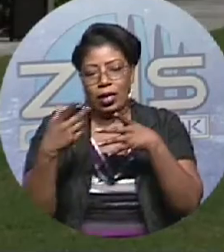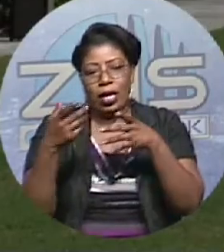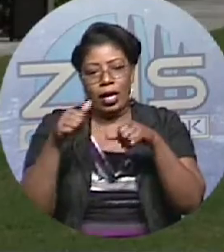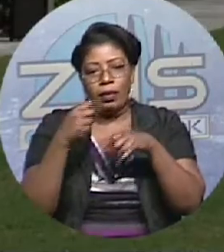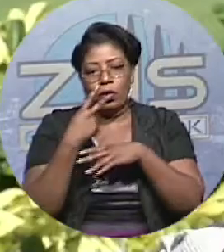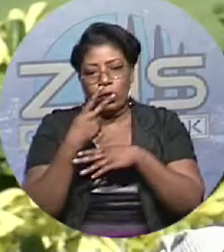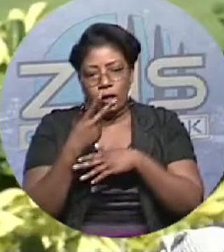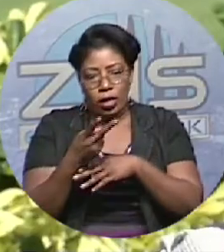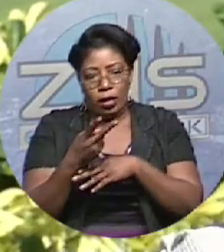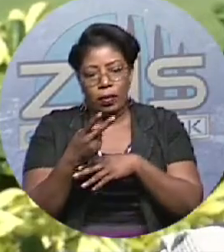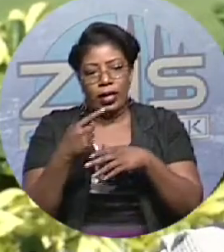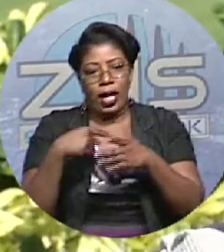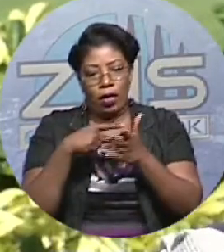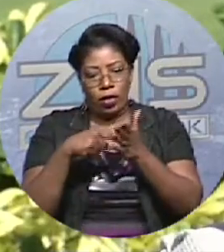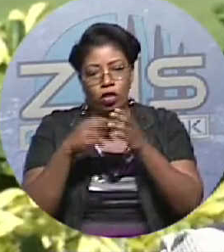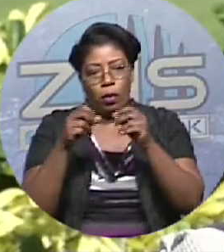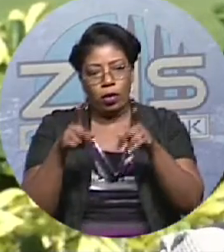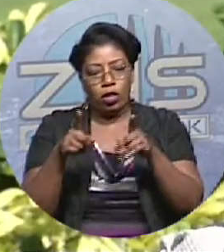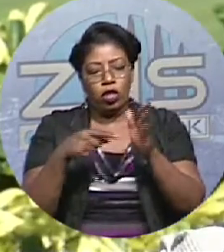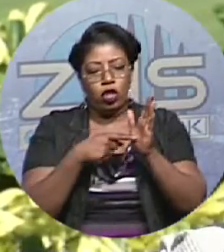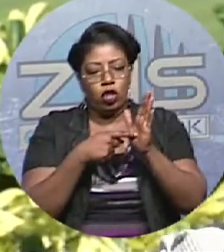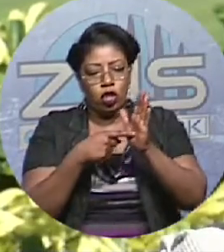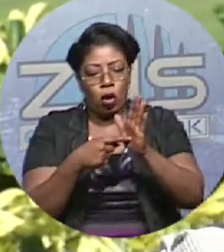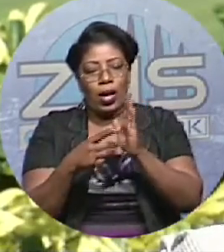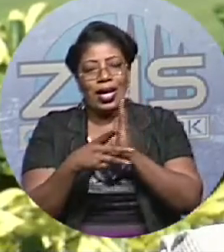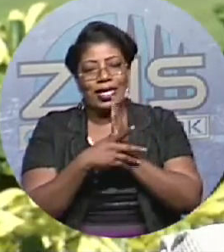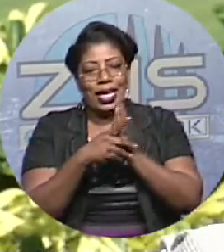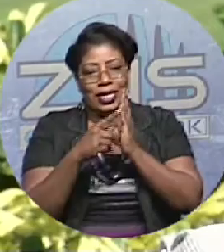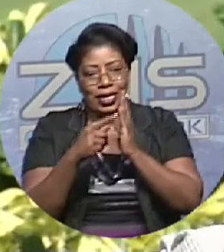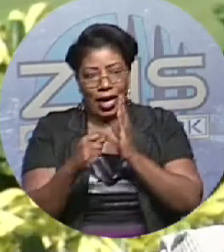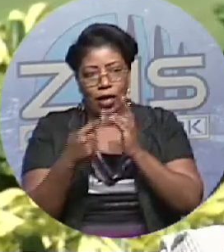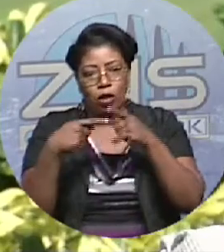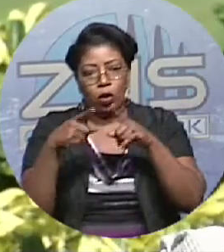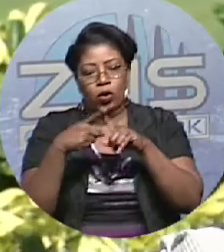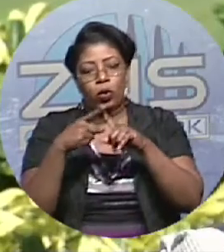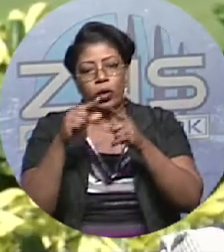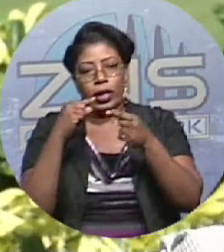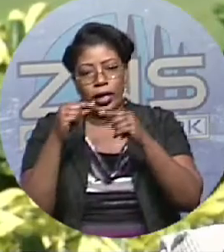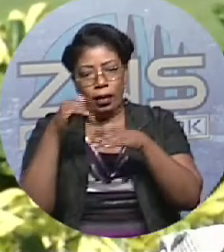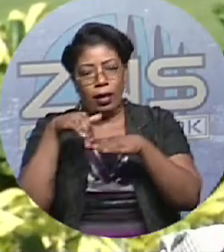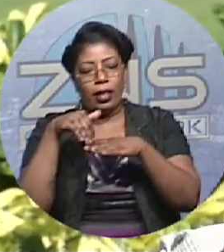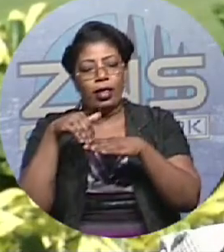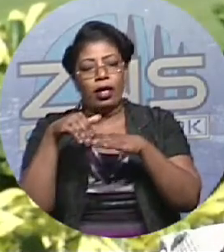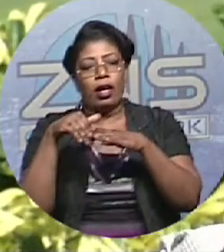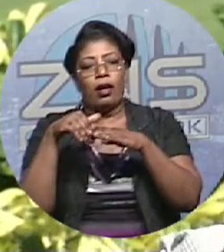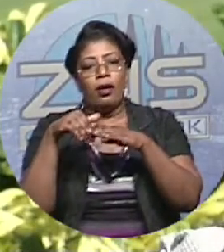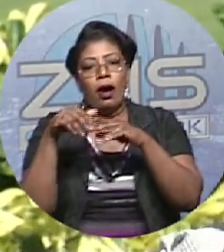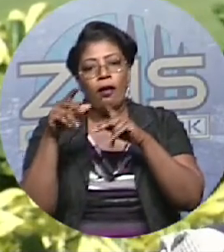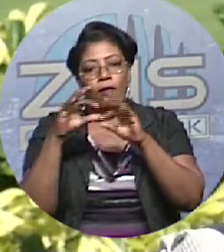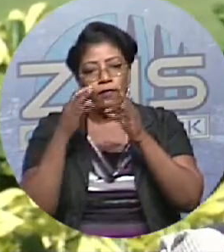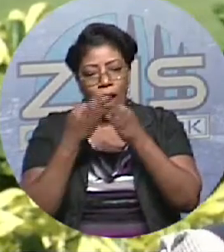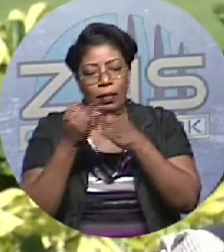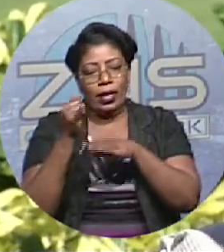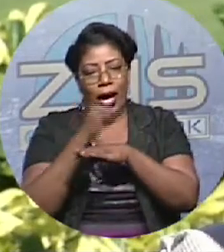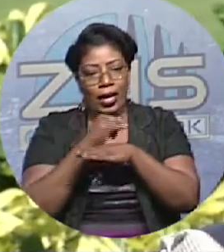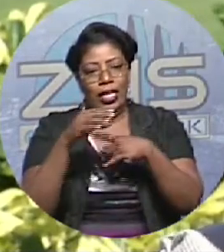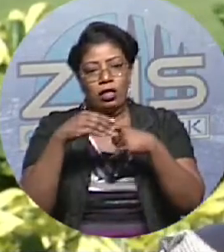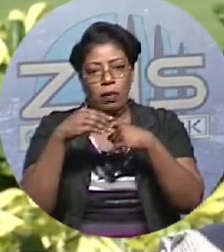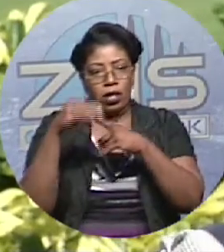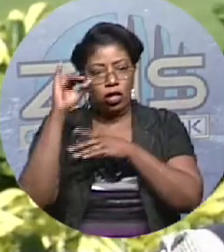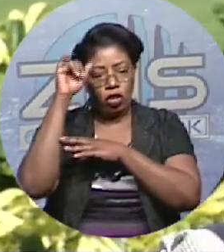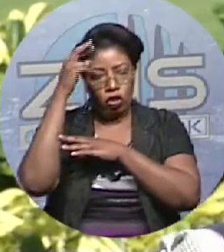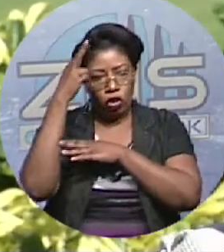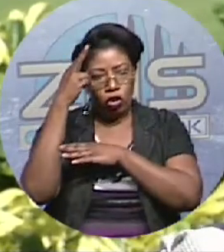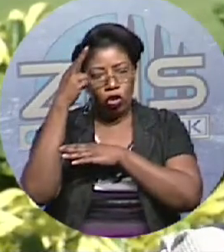be a chance for everybody to showcase the talents and also to grow the game in these family islands especially for juniors, to attract them into